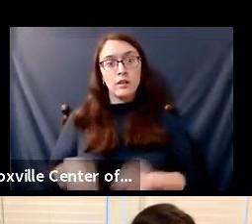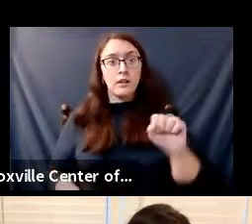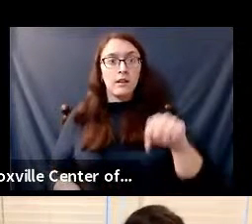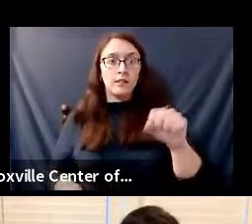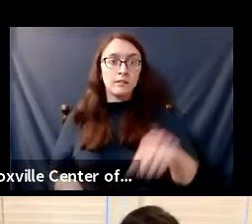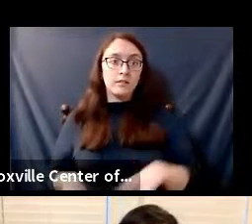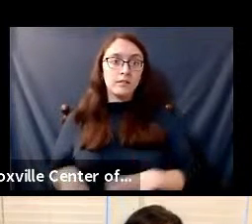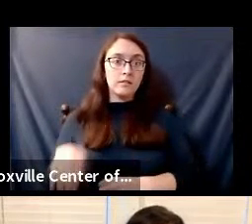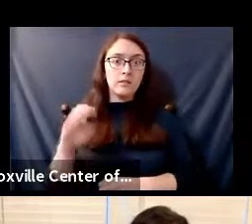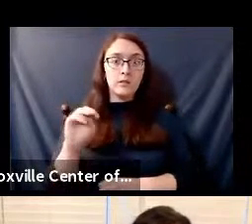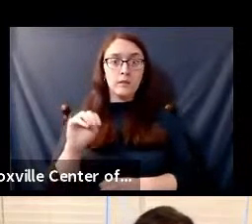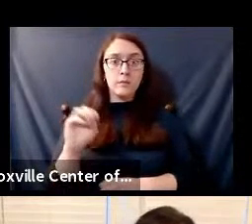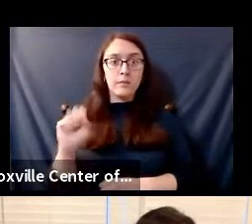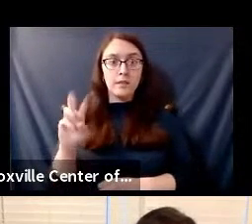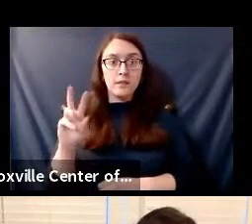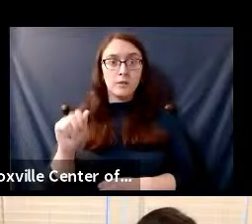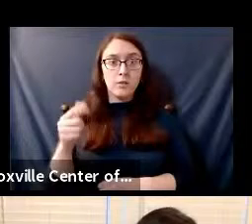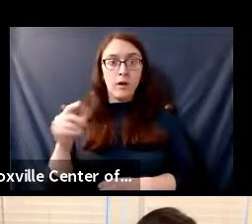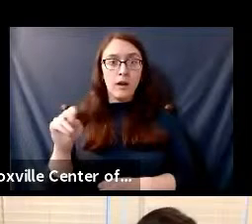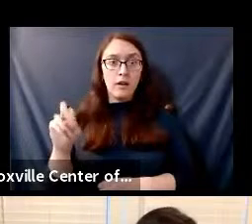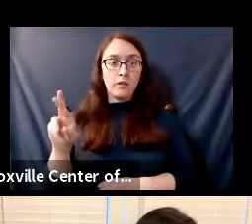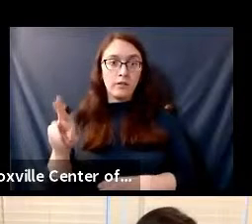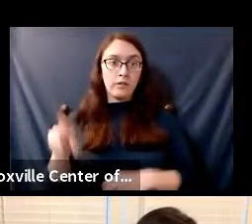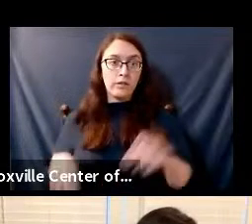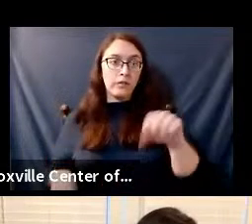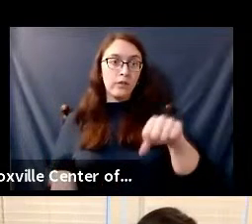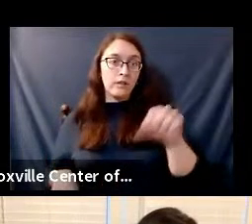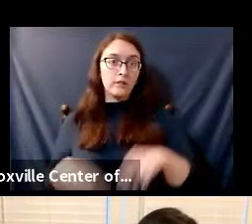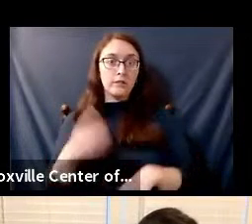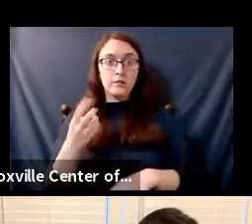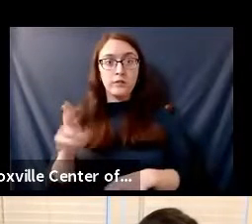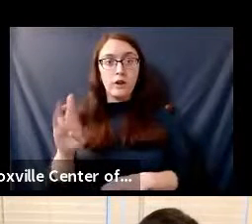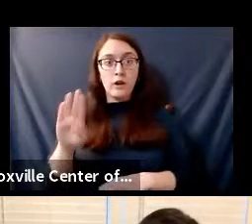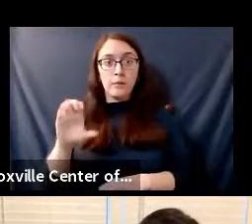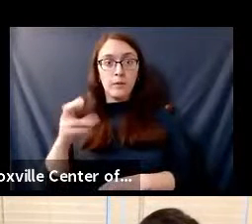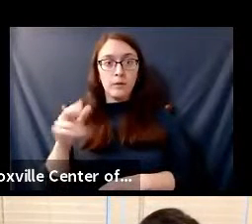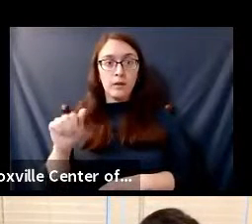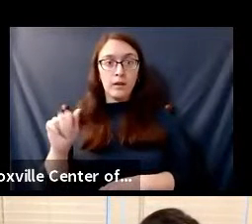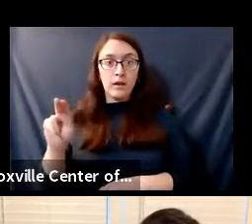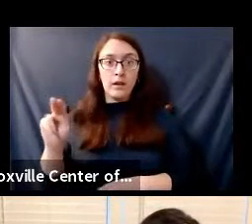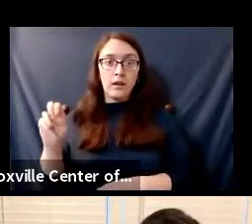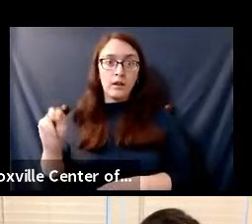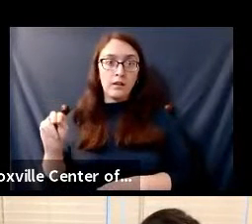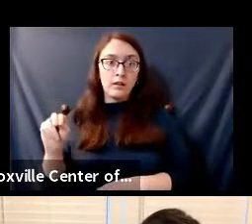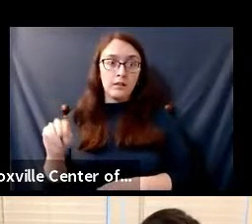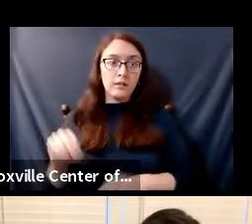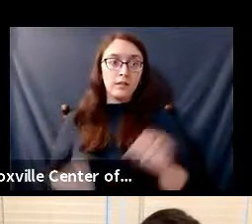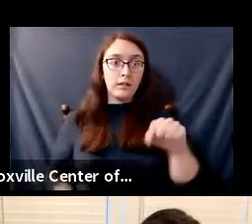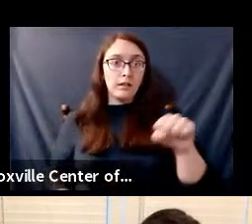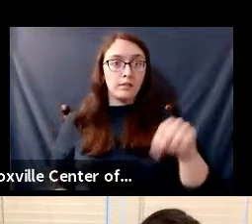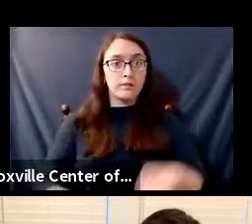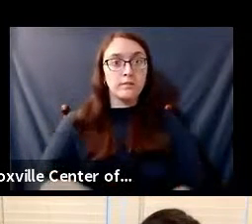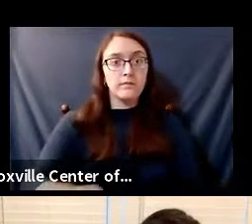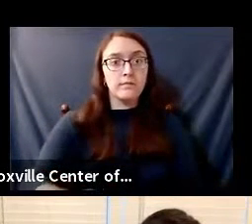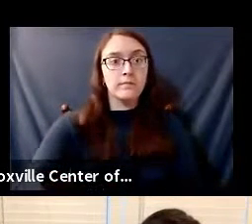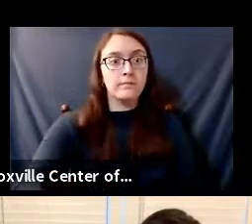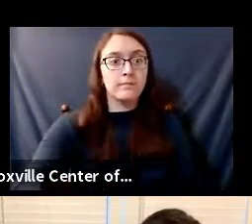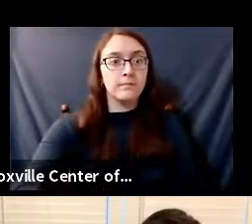Yes. Ms. Wagner, Yes. and Dr. Buchanan. Yes.